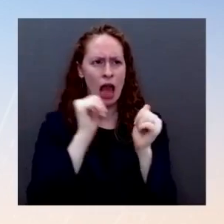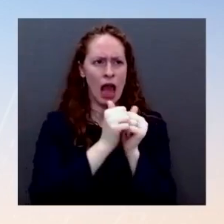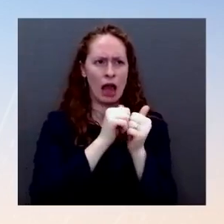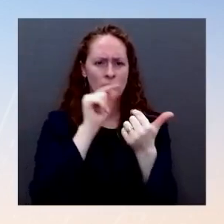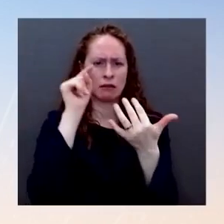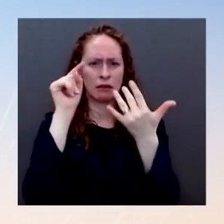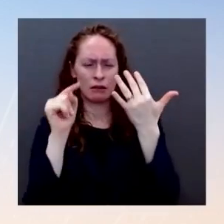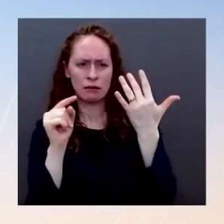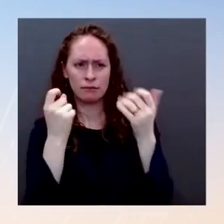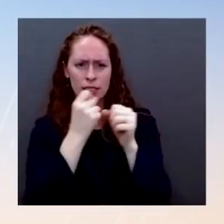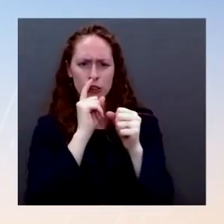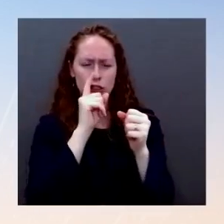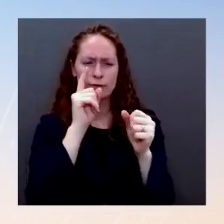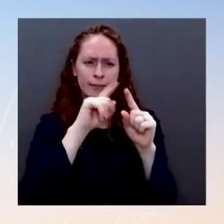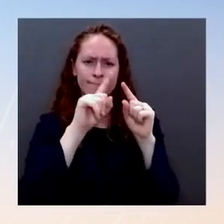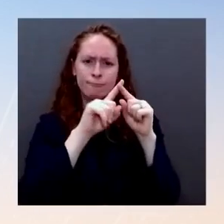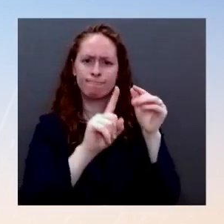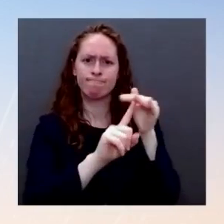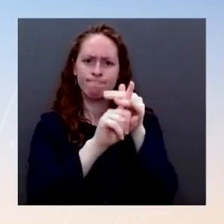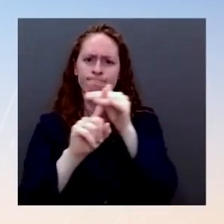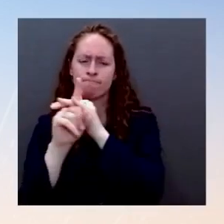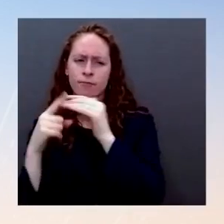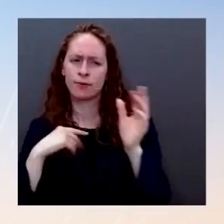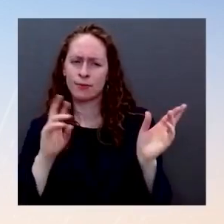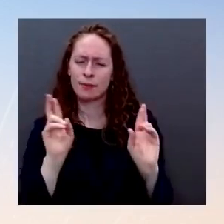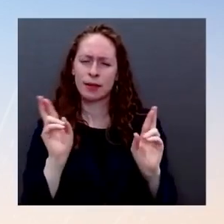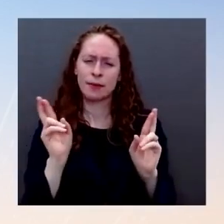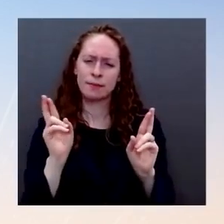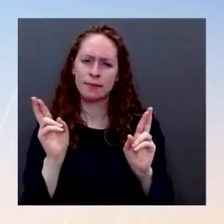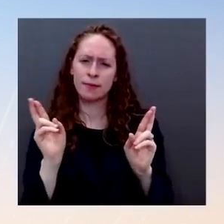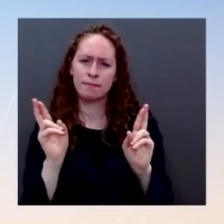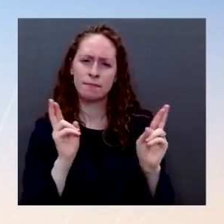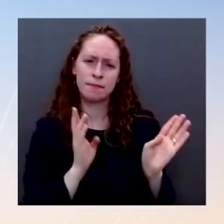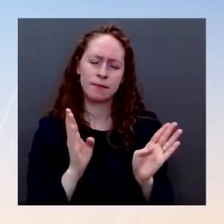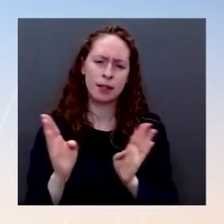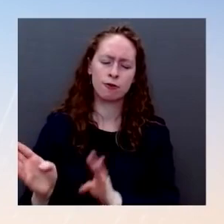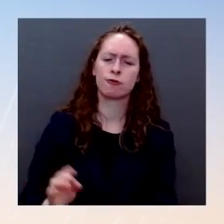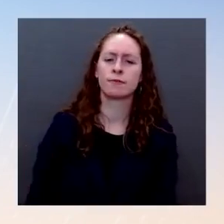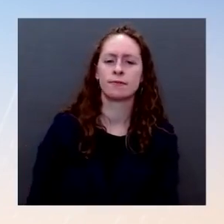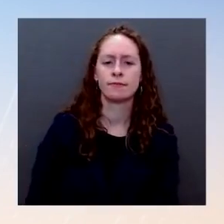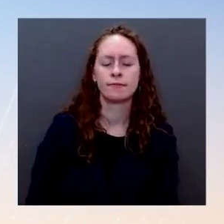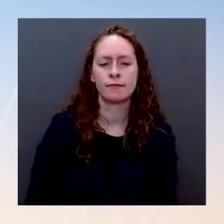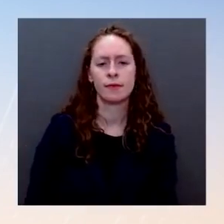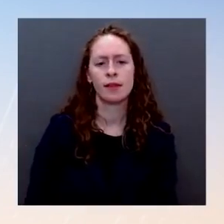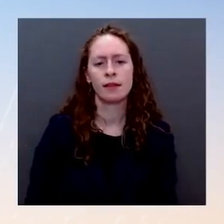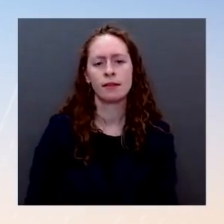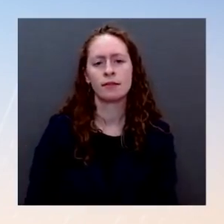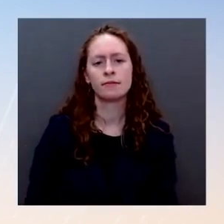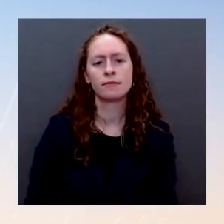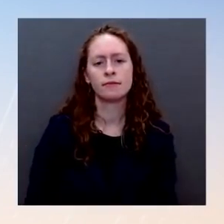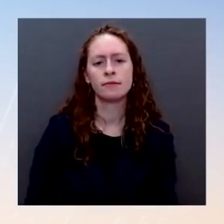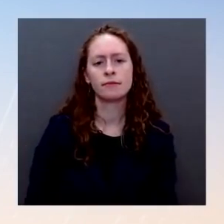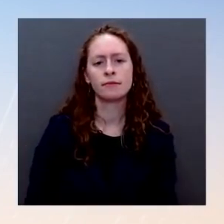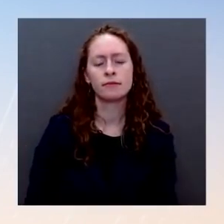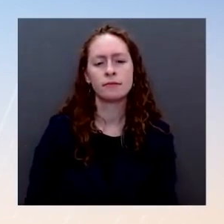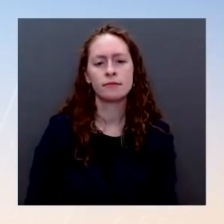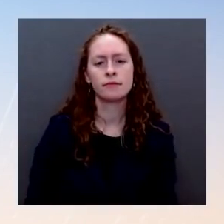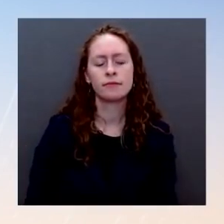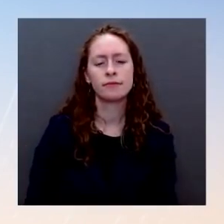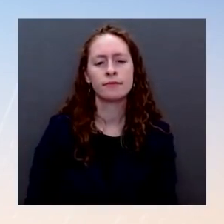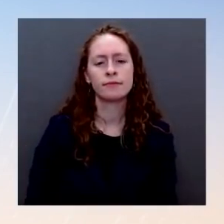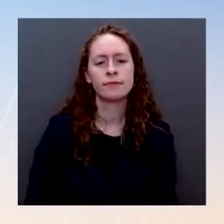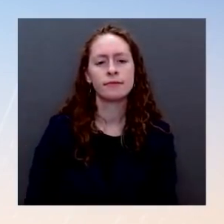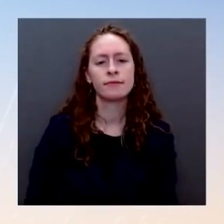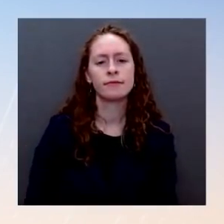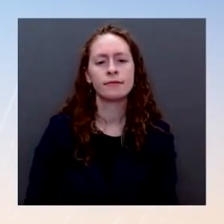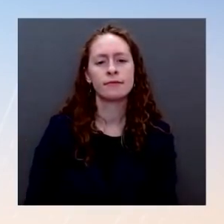in many areas that the vast majority, if not all, of the people who are going to hospitals are unvaccinated. Not in every community;